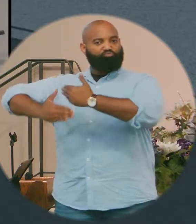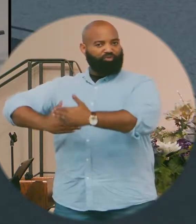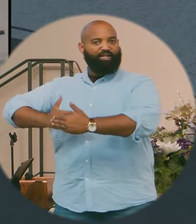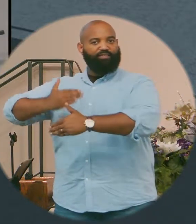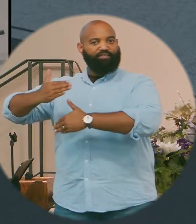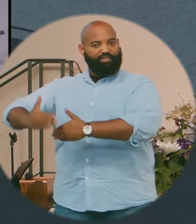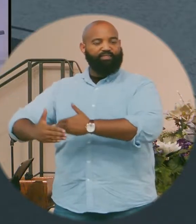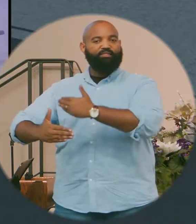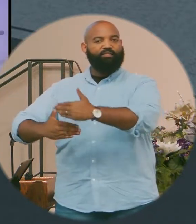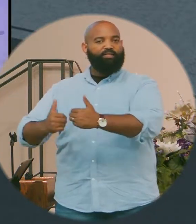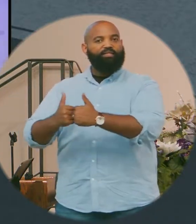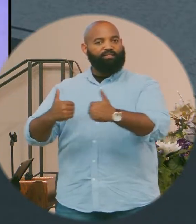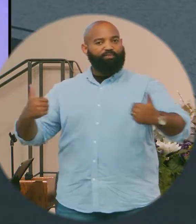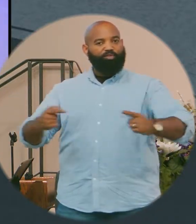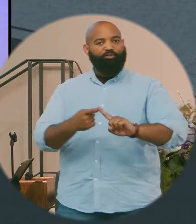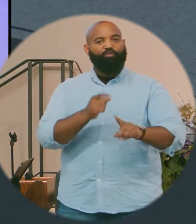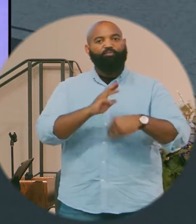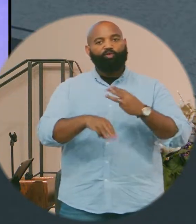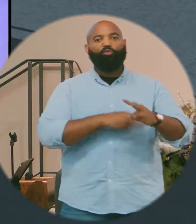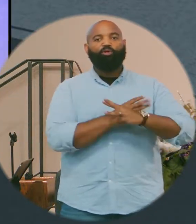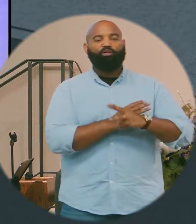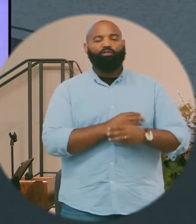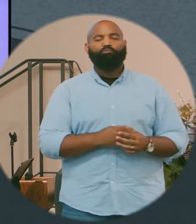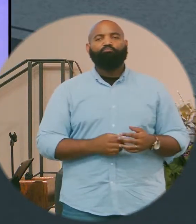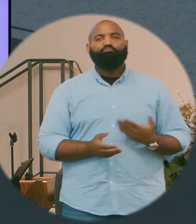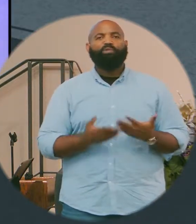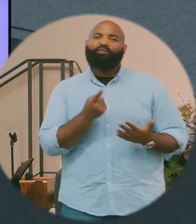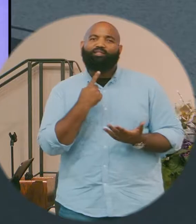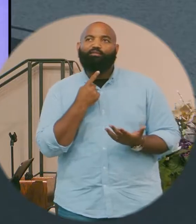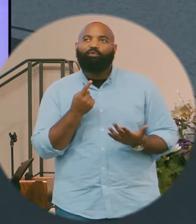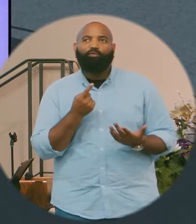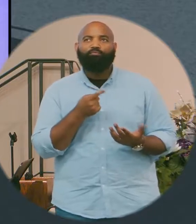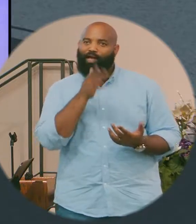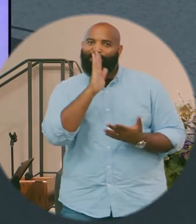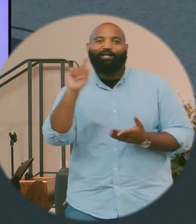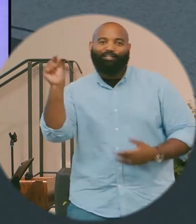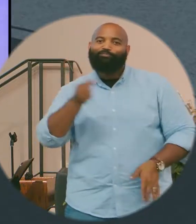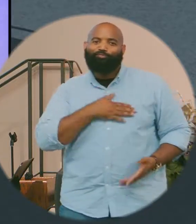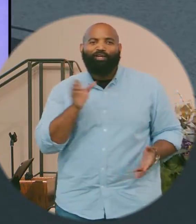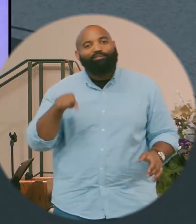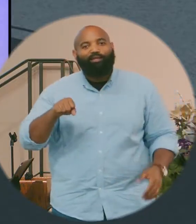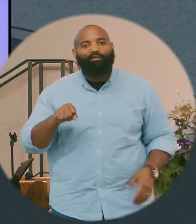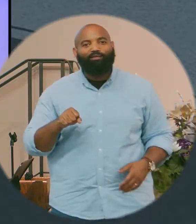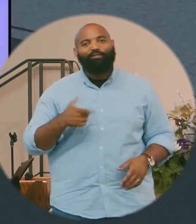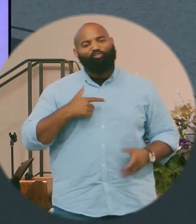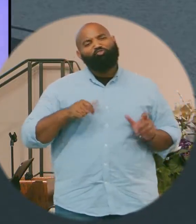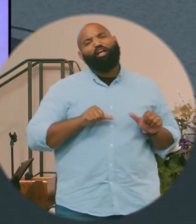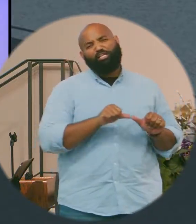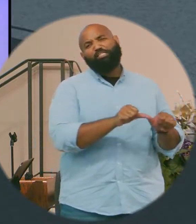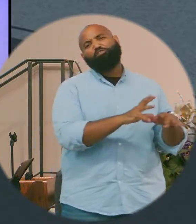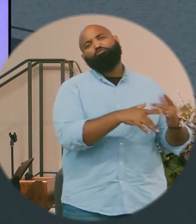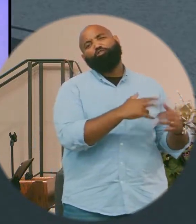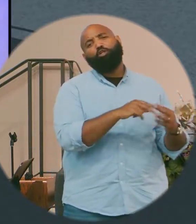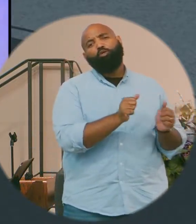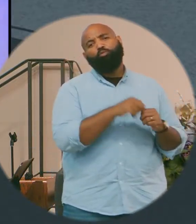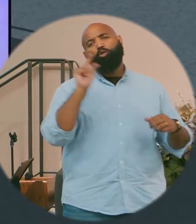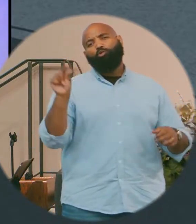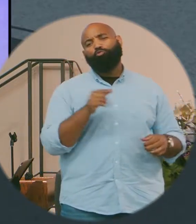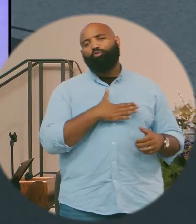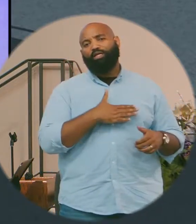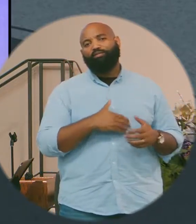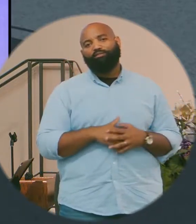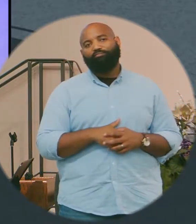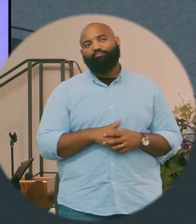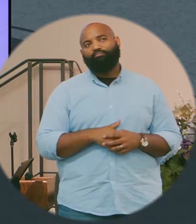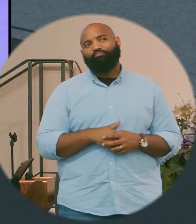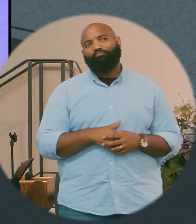separation. I know you're probably saying, what about grace, Stephanie? And yes, grace is available. I told you I'm not beating us up for sin.